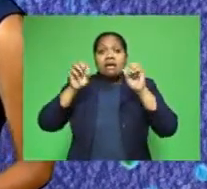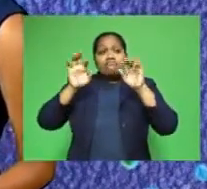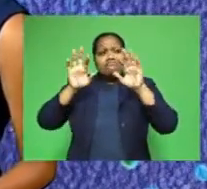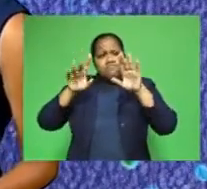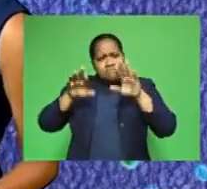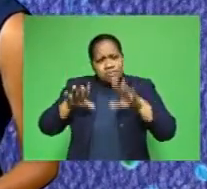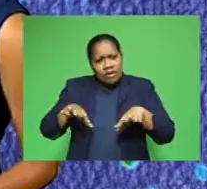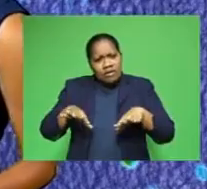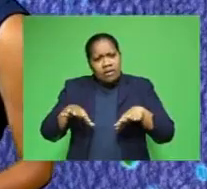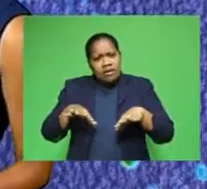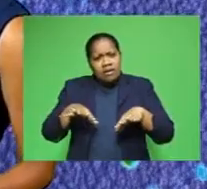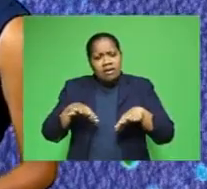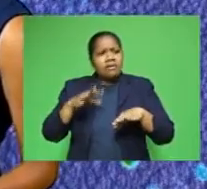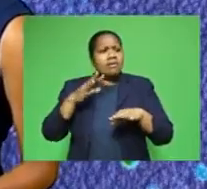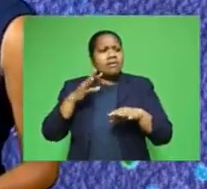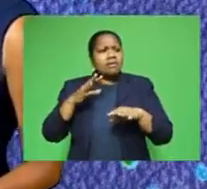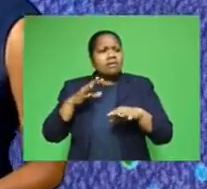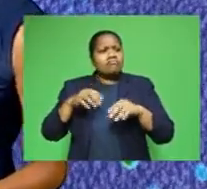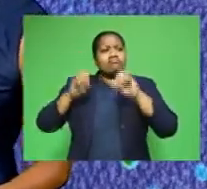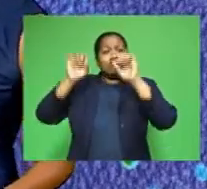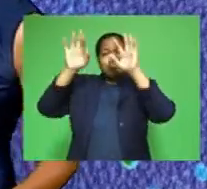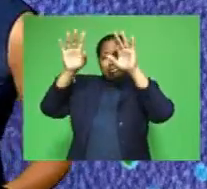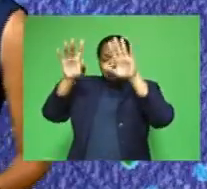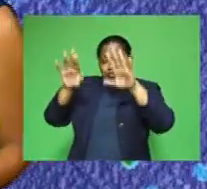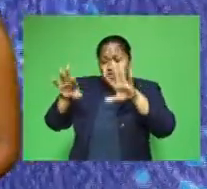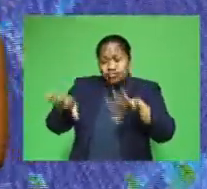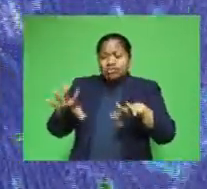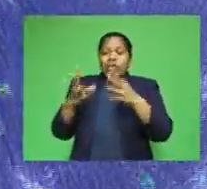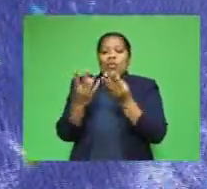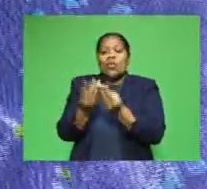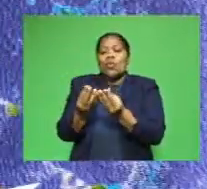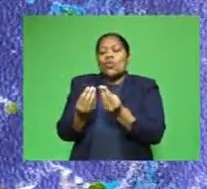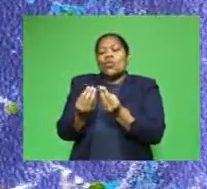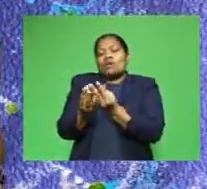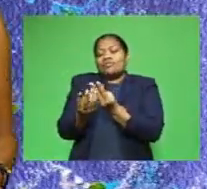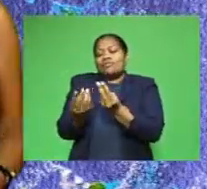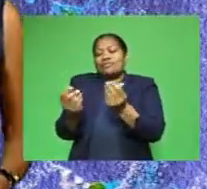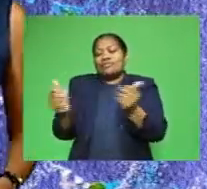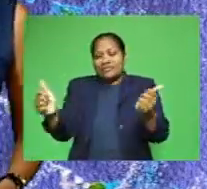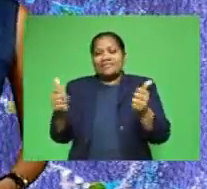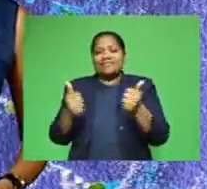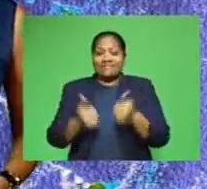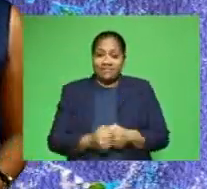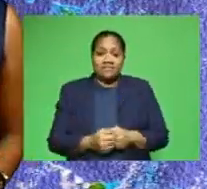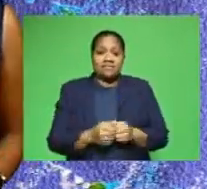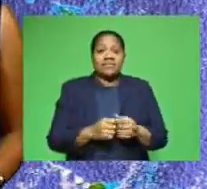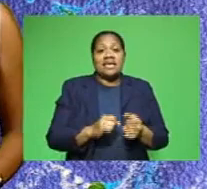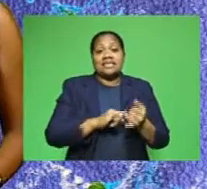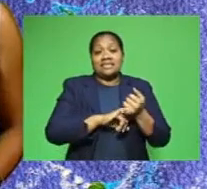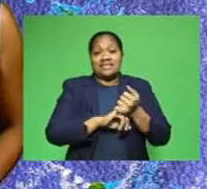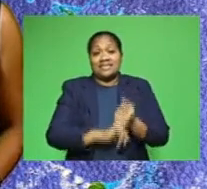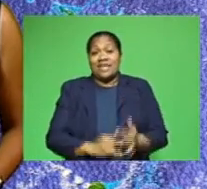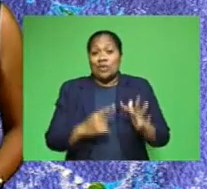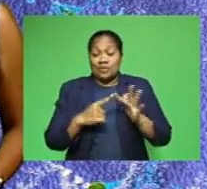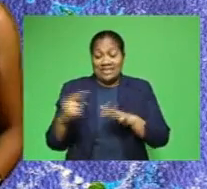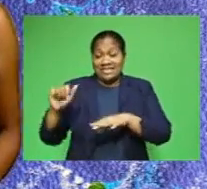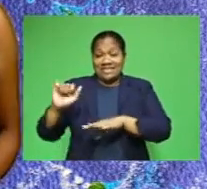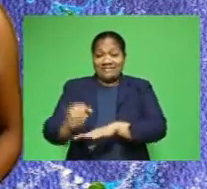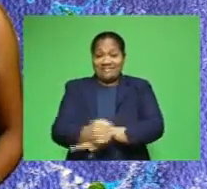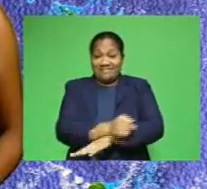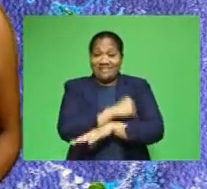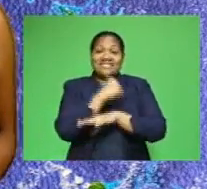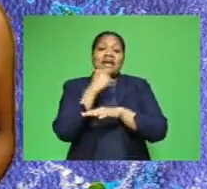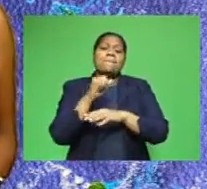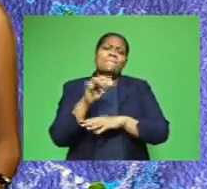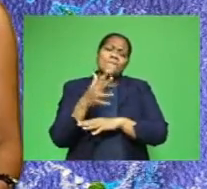take part shortly and rehydrate everything. At sea, southeast winds 15 to 20 knots, moderate to